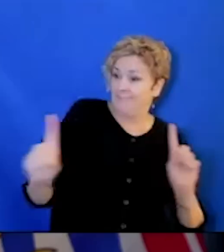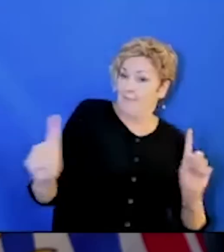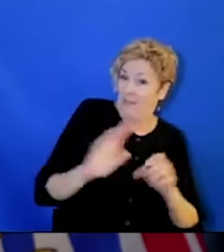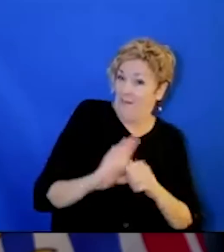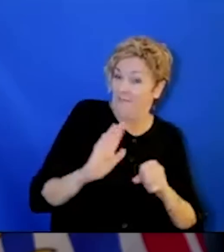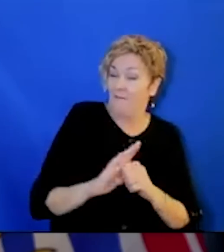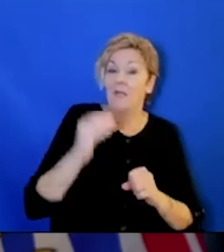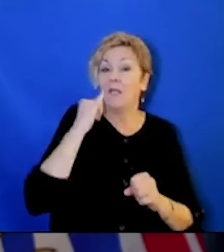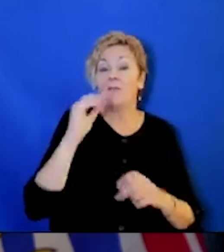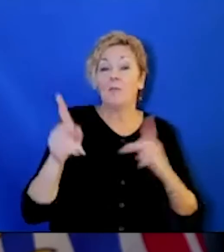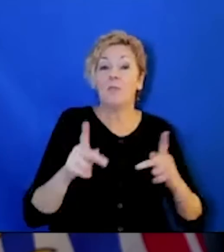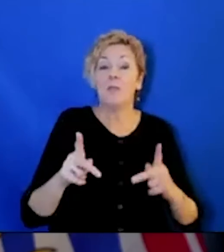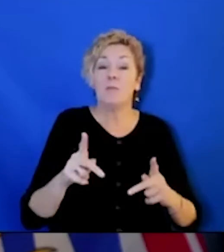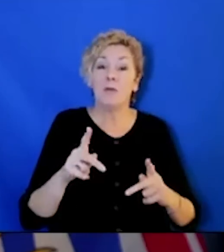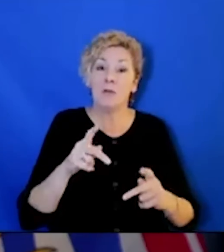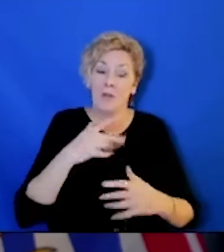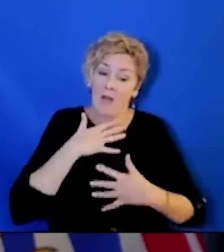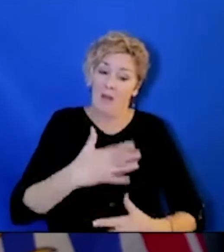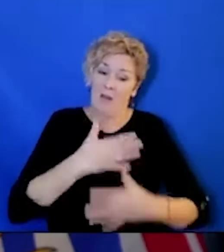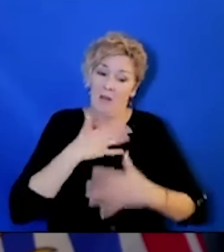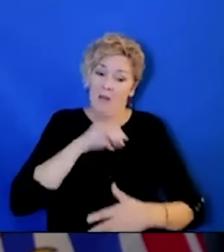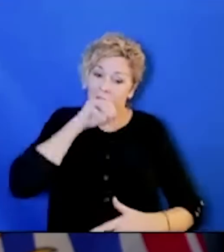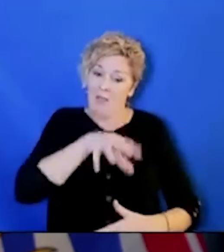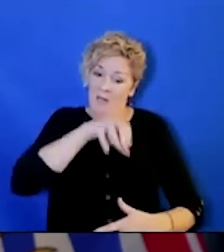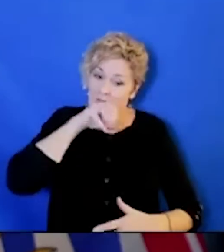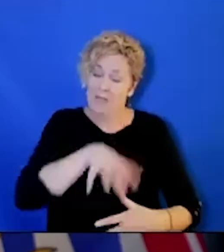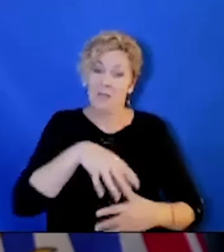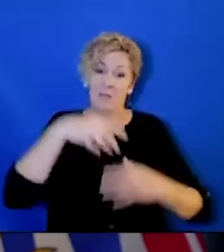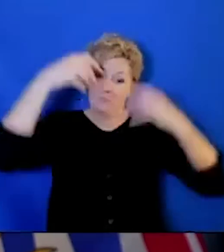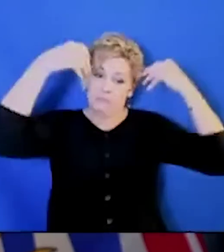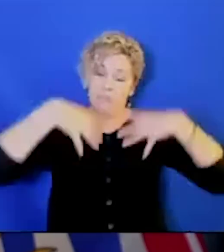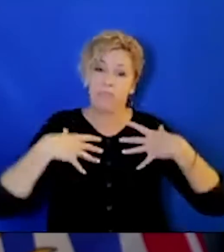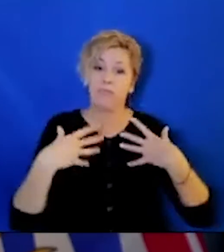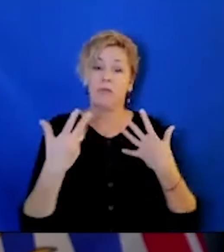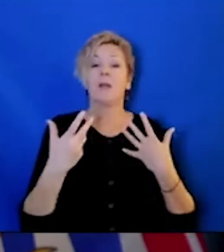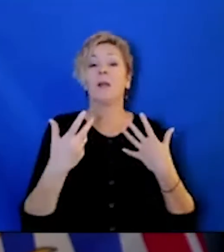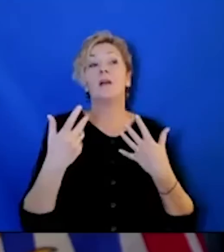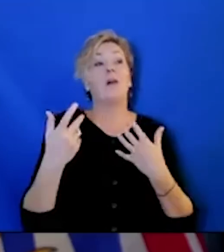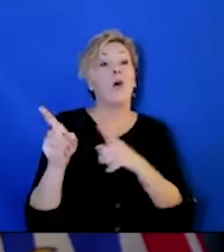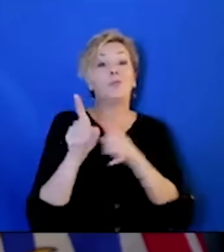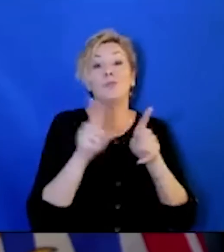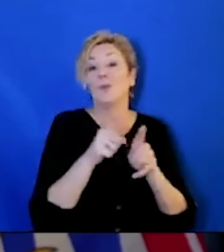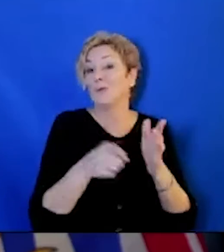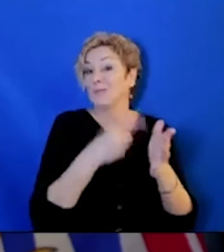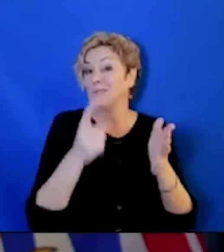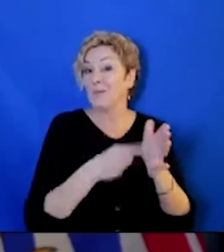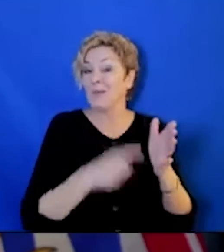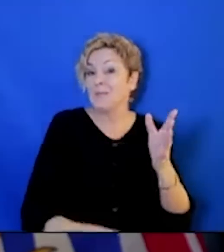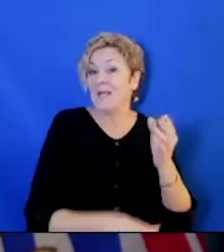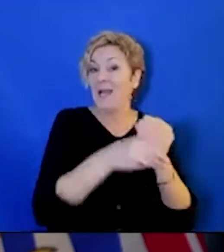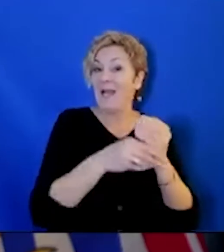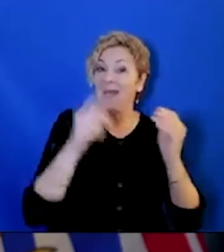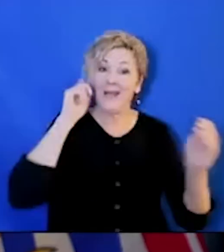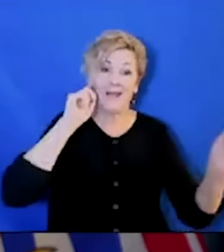in gyms across this province, but particularly recently in the Lower Mainland. And it amplifies the virus because it can spread